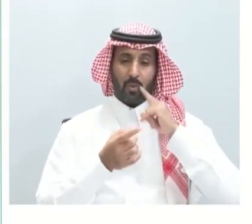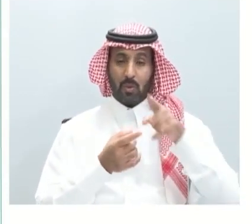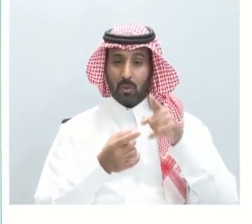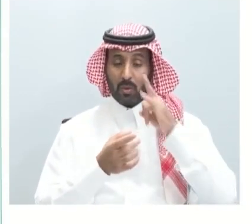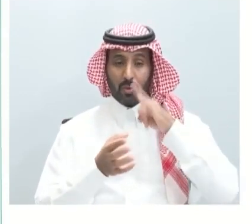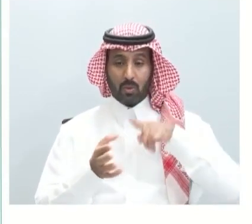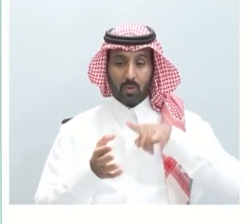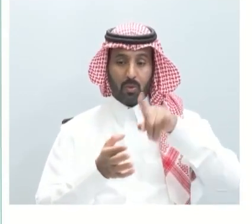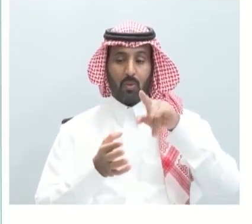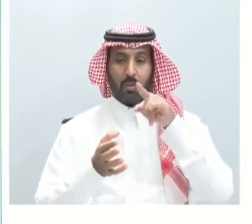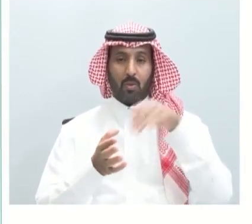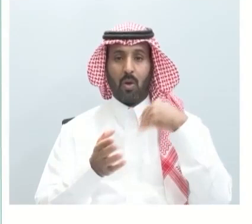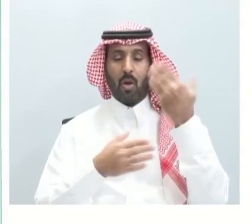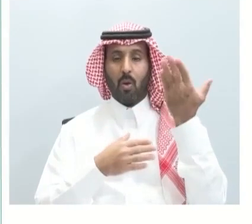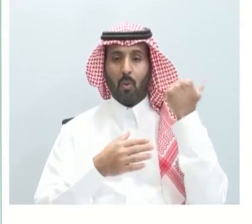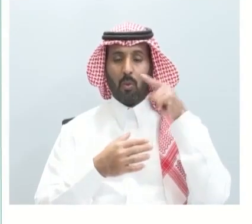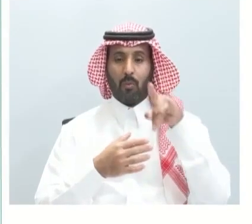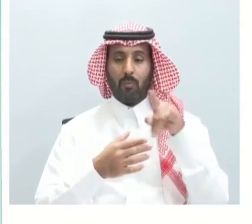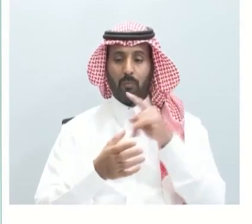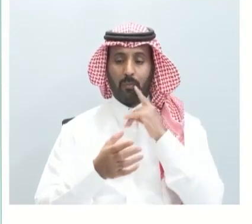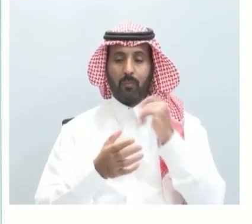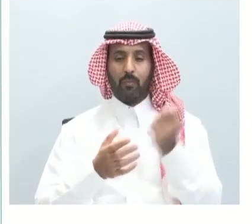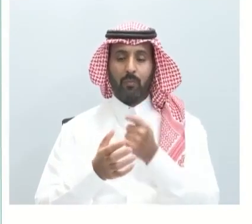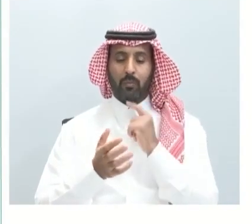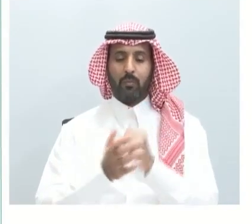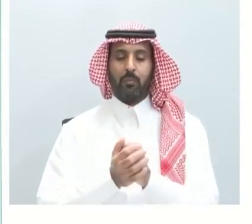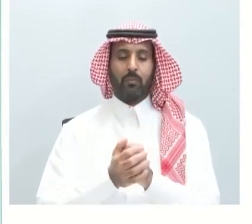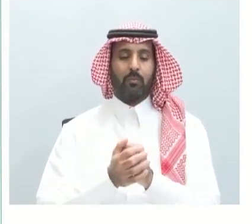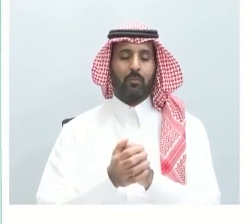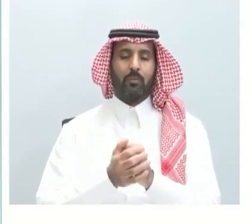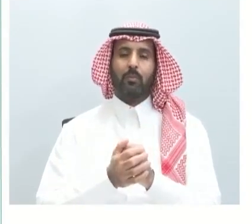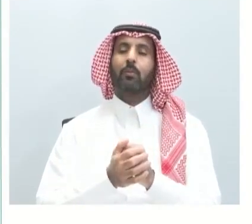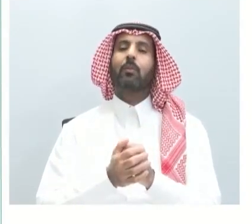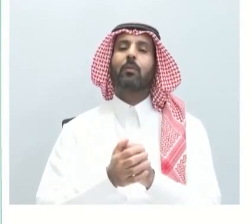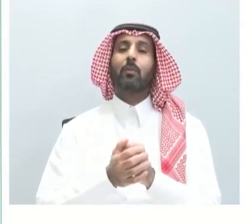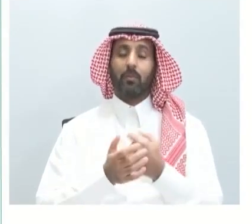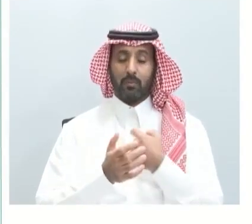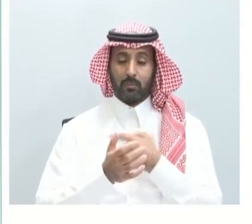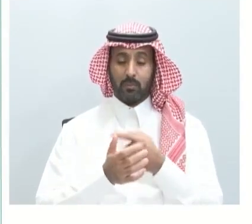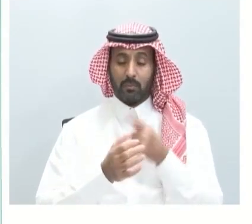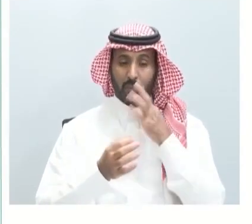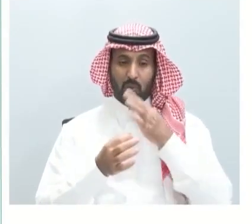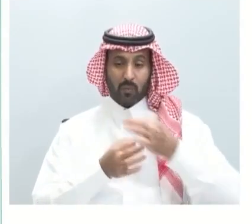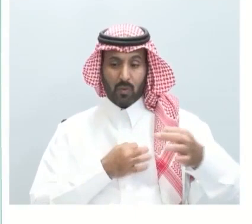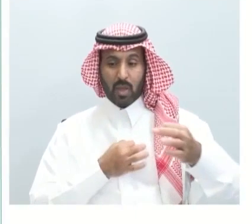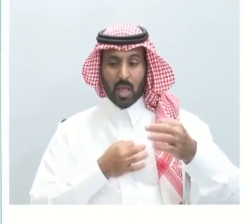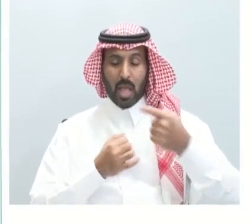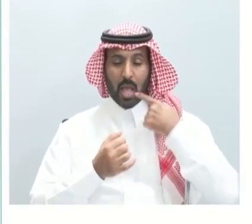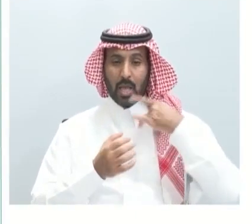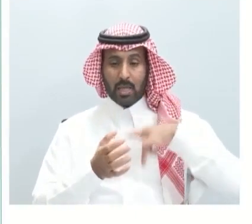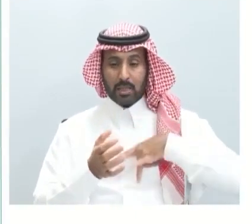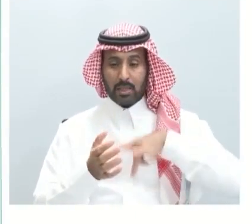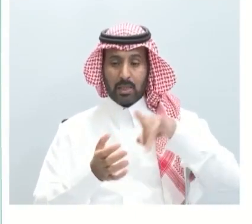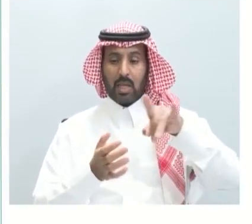place you've ever traveled to? So you can write your own answer here. For me, the furthest place I've ever traveled to